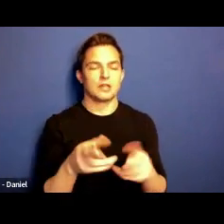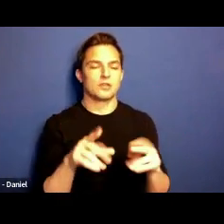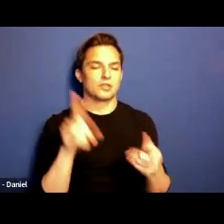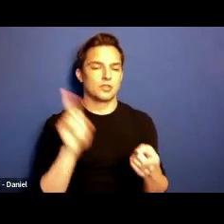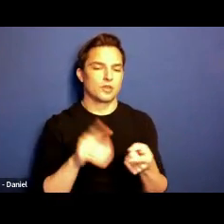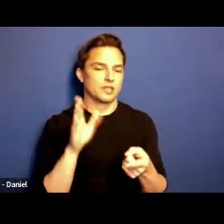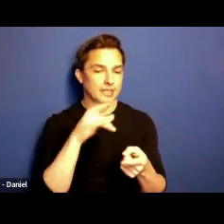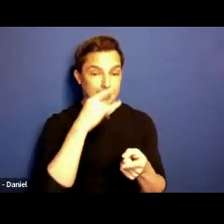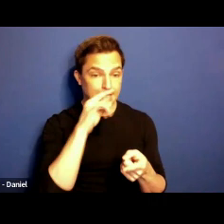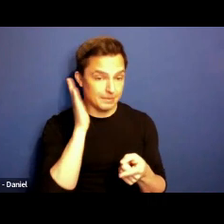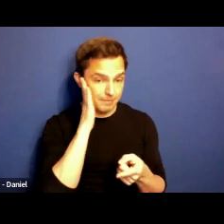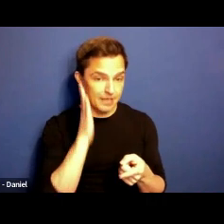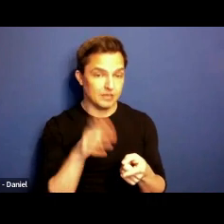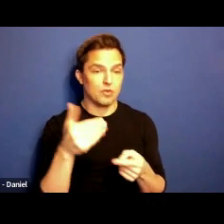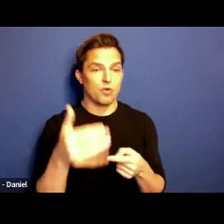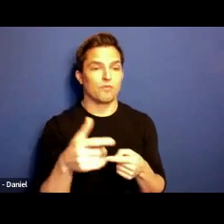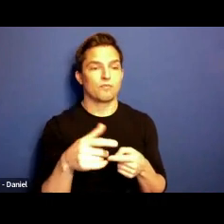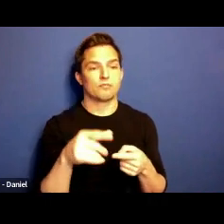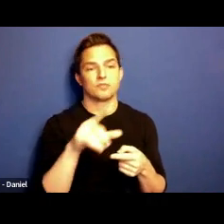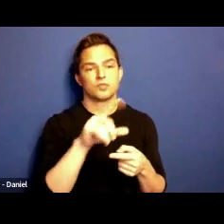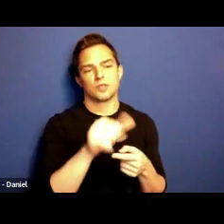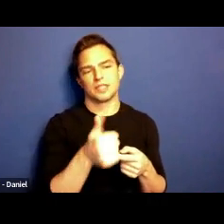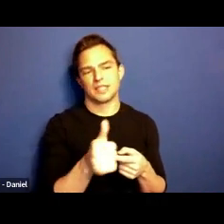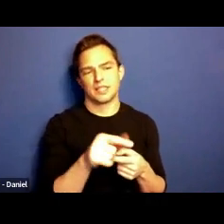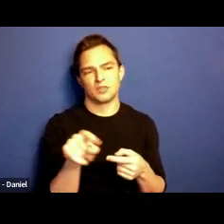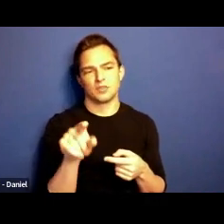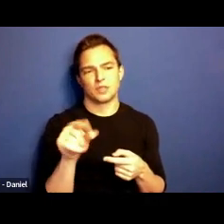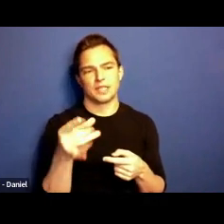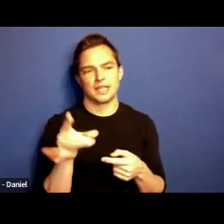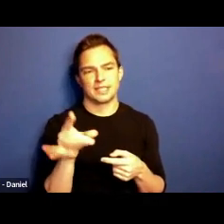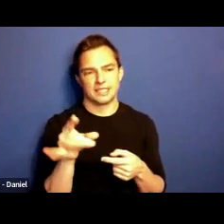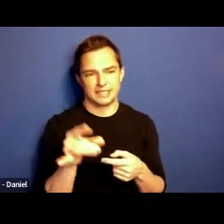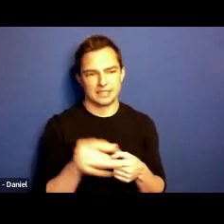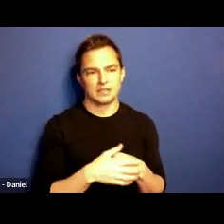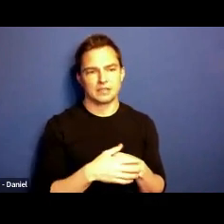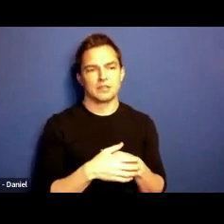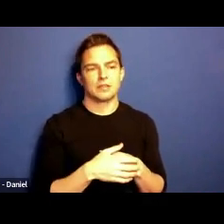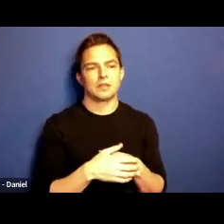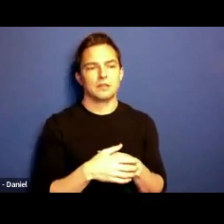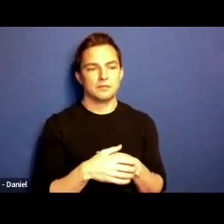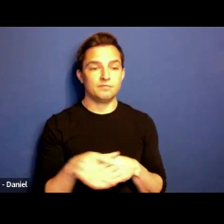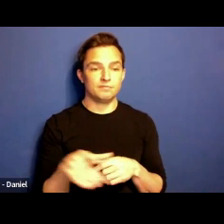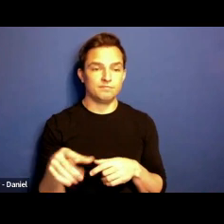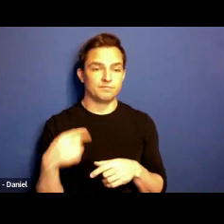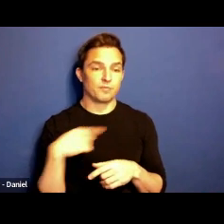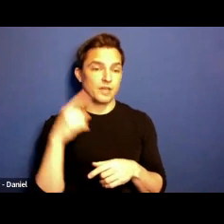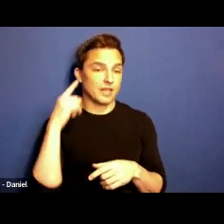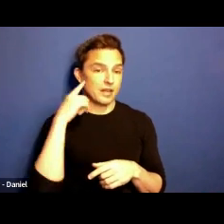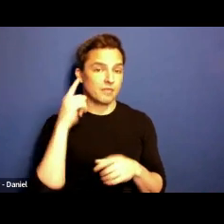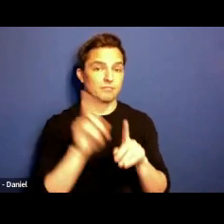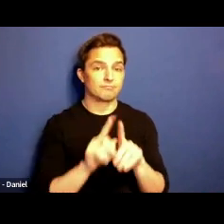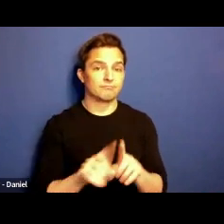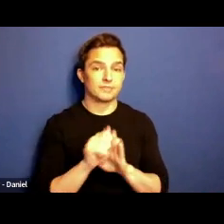by 20% over the 2010 to 2018 time period. And we're really hearing that from a number of states, at